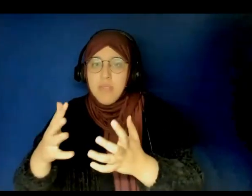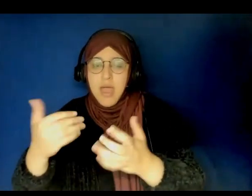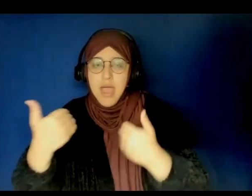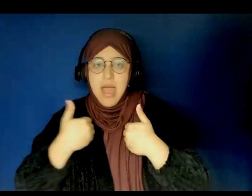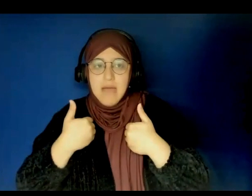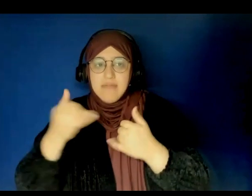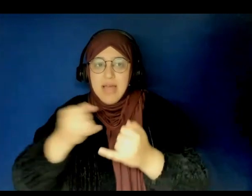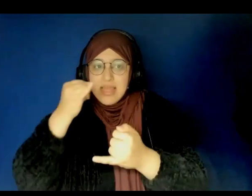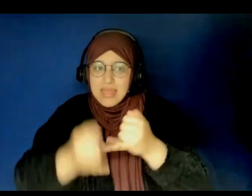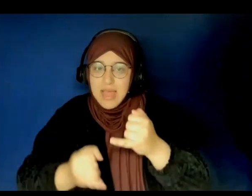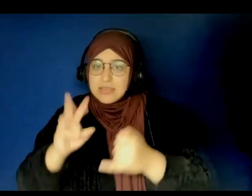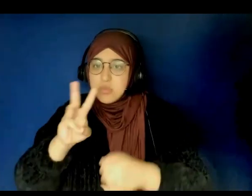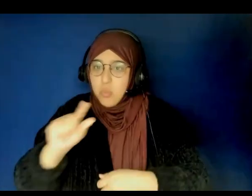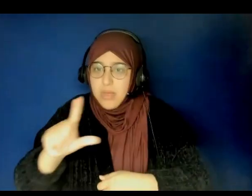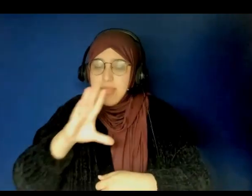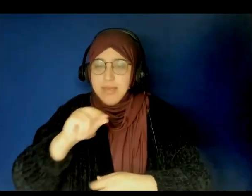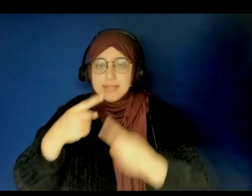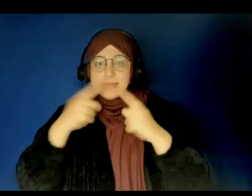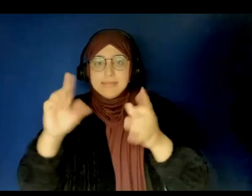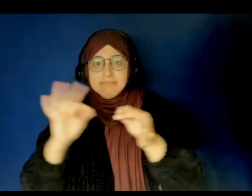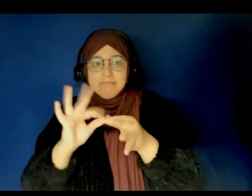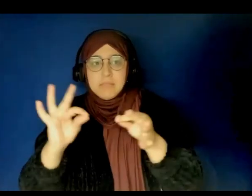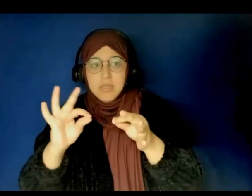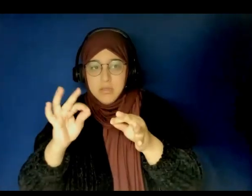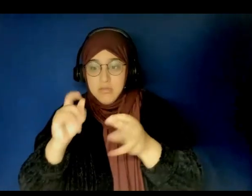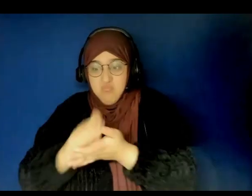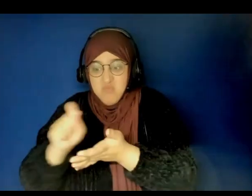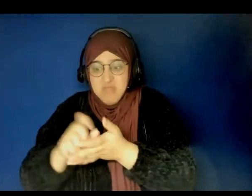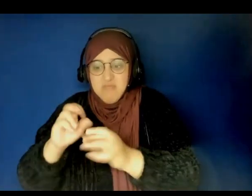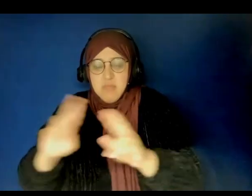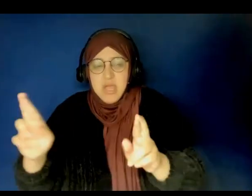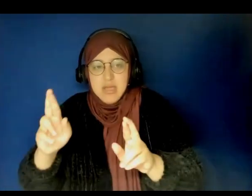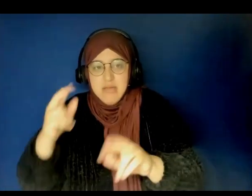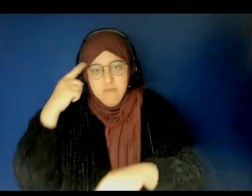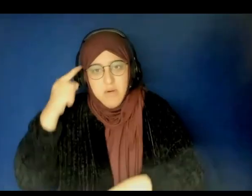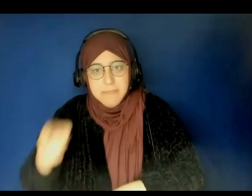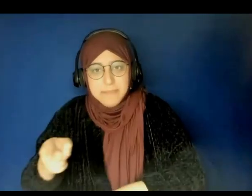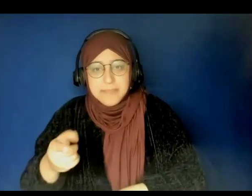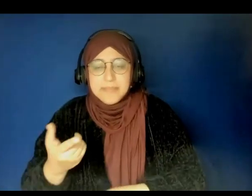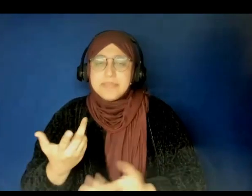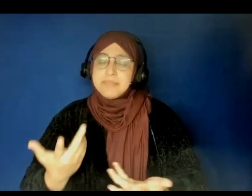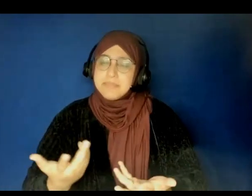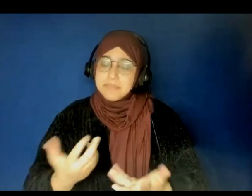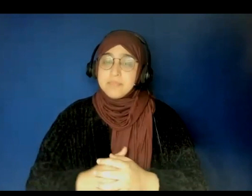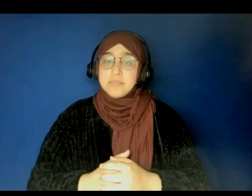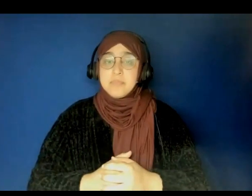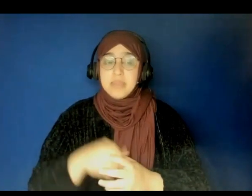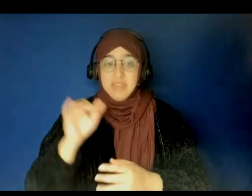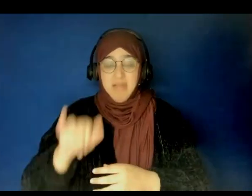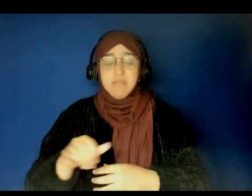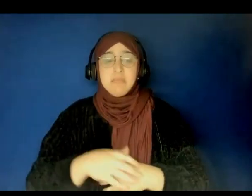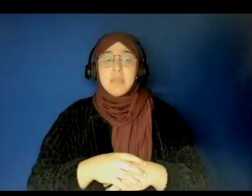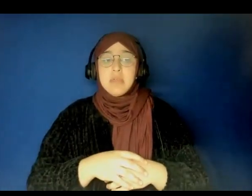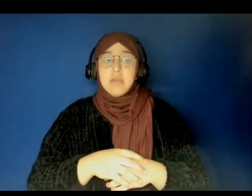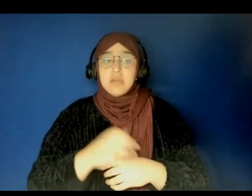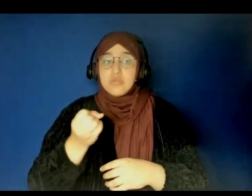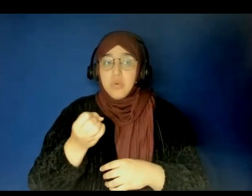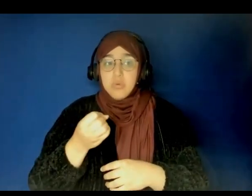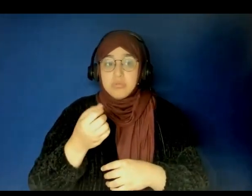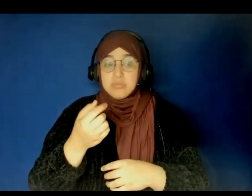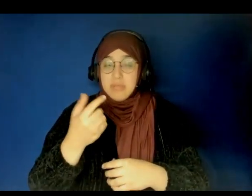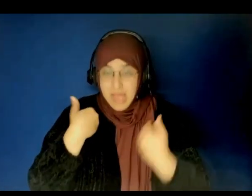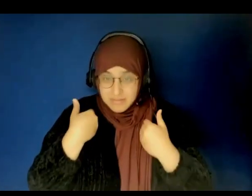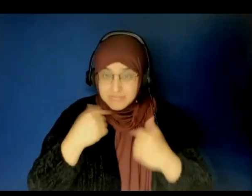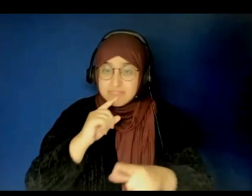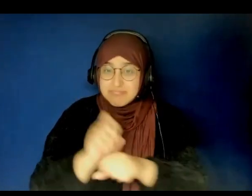him. Therefore, when we ask the question, is there such a thing as Islamic estate planning? The answer